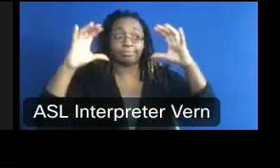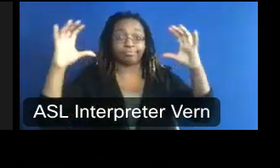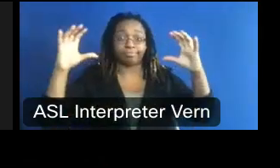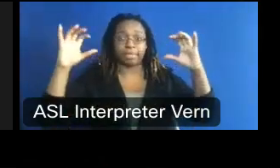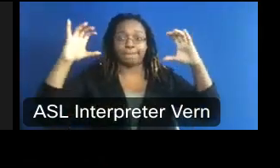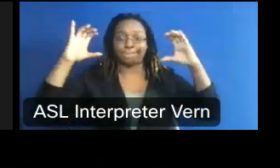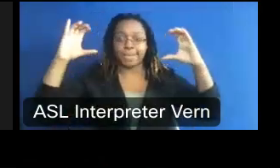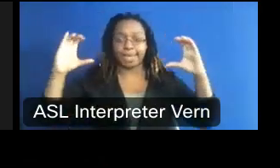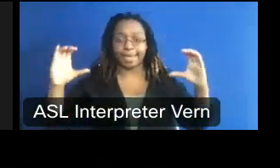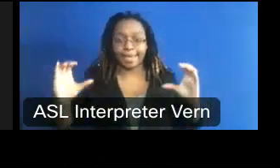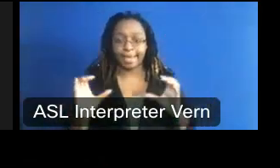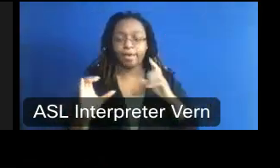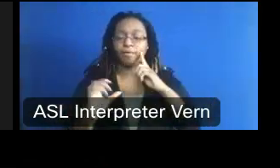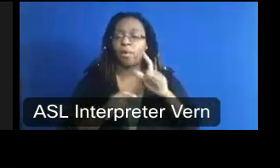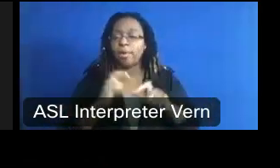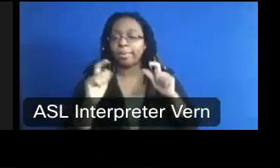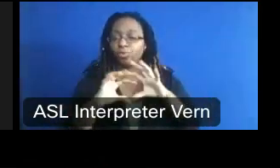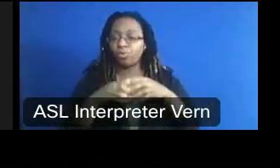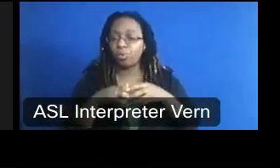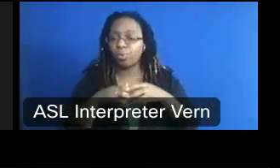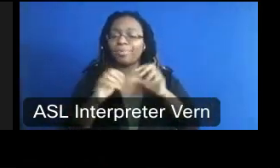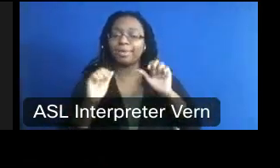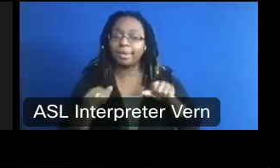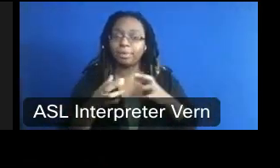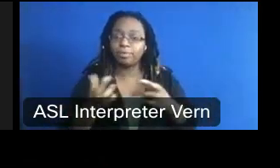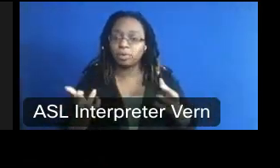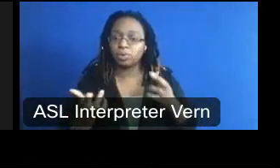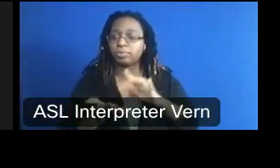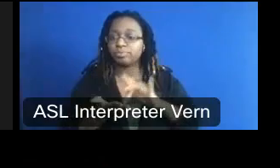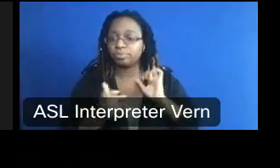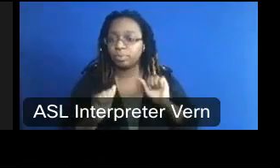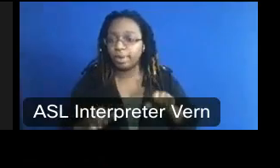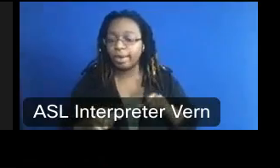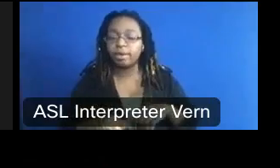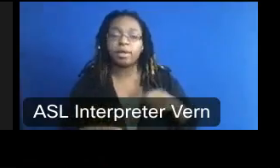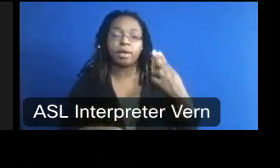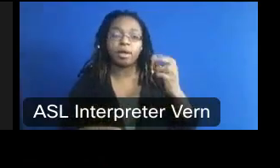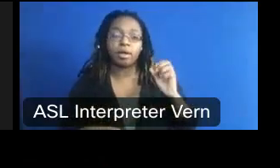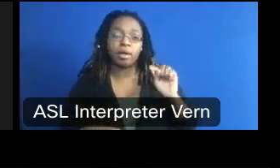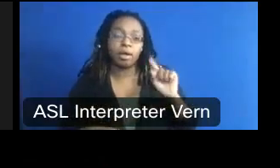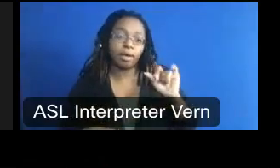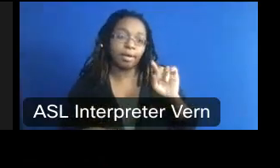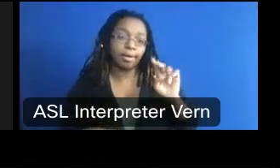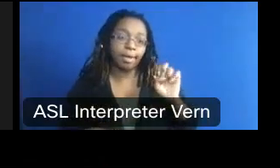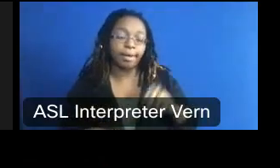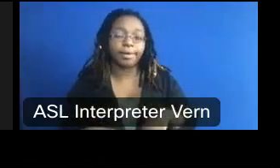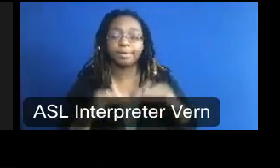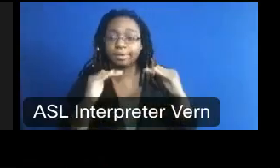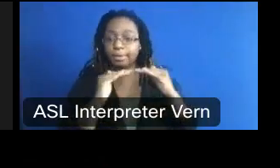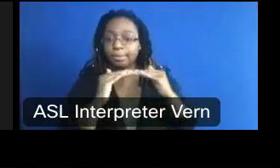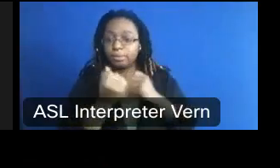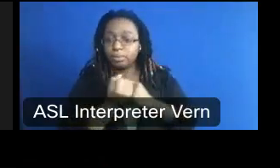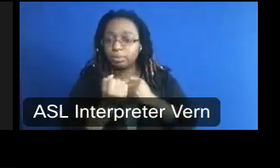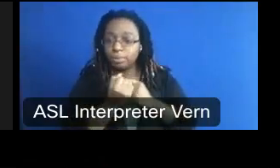groups that could be a resource for you. So this could be hotlines, this could be peer support